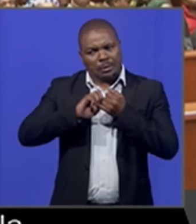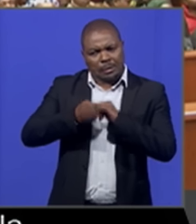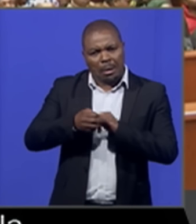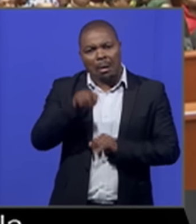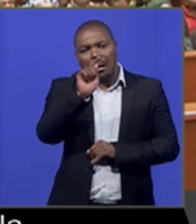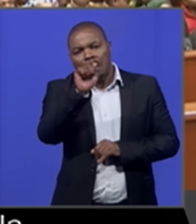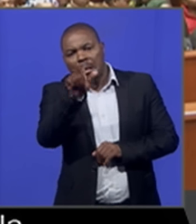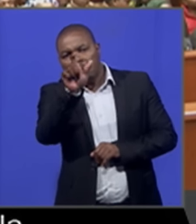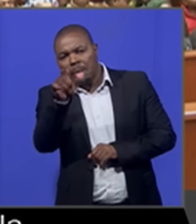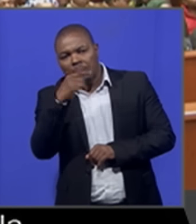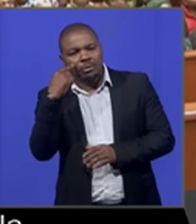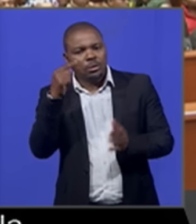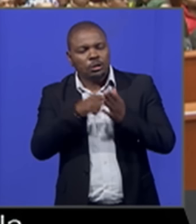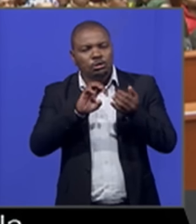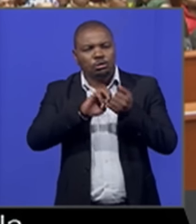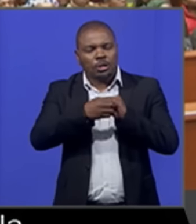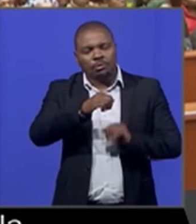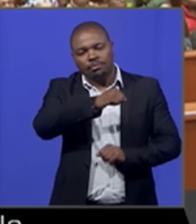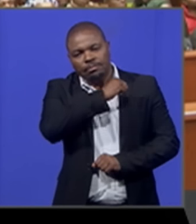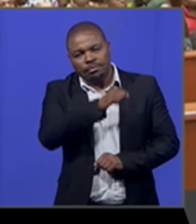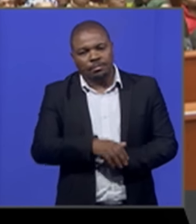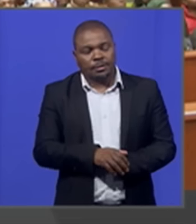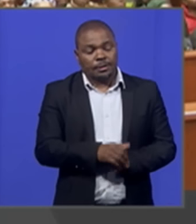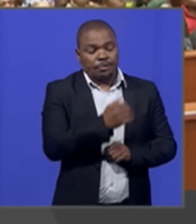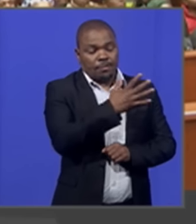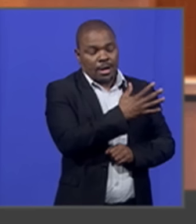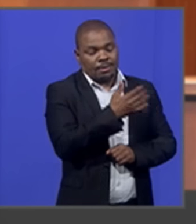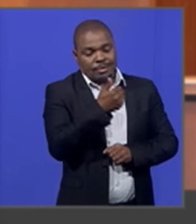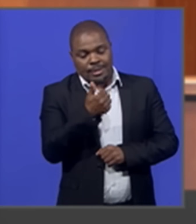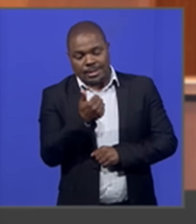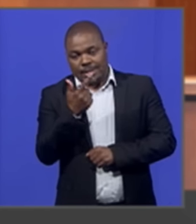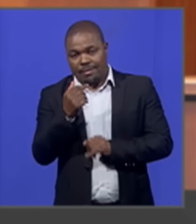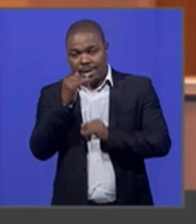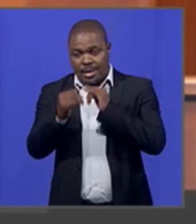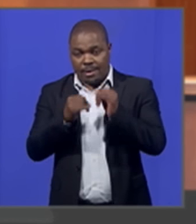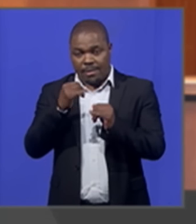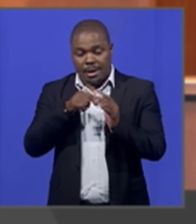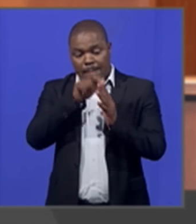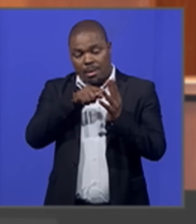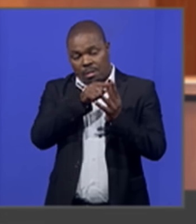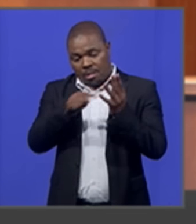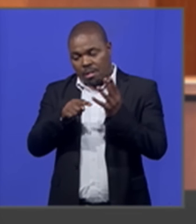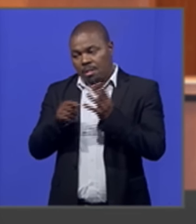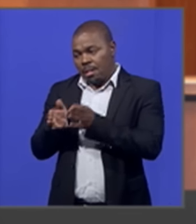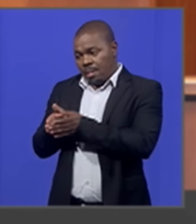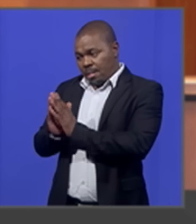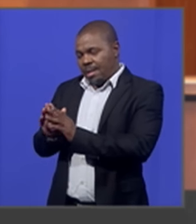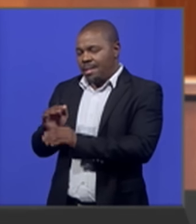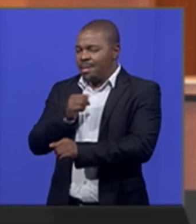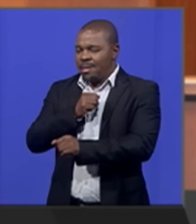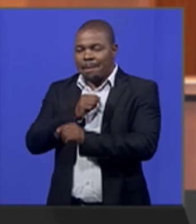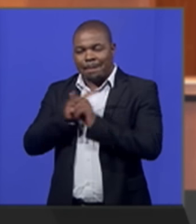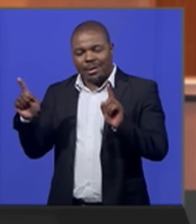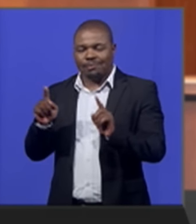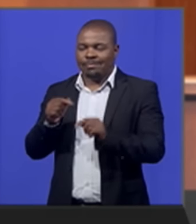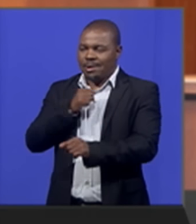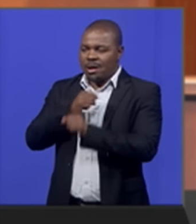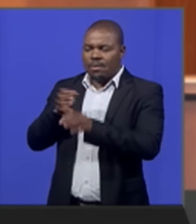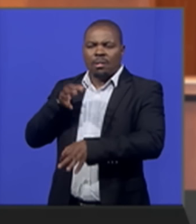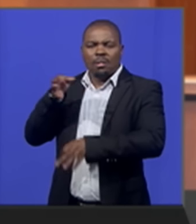di tsebjwa. Applicant number 5, 6, 7, and 11 have failed to prove that circumstances which are